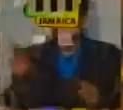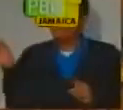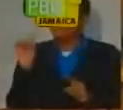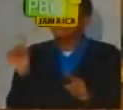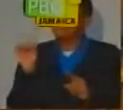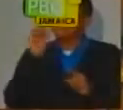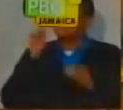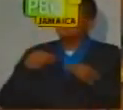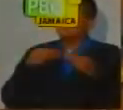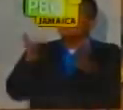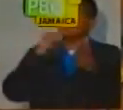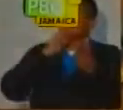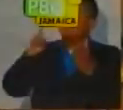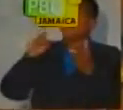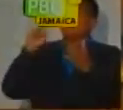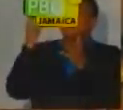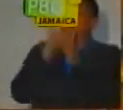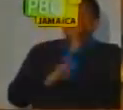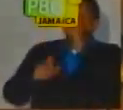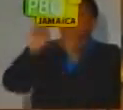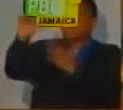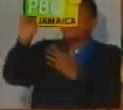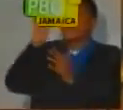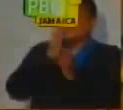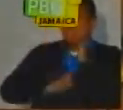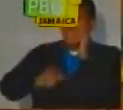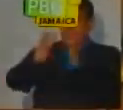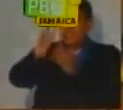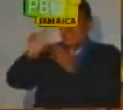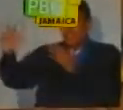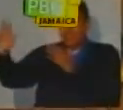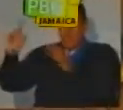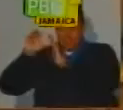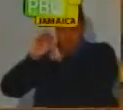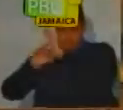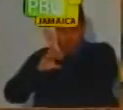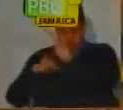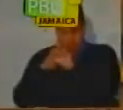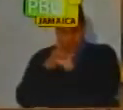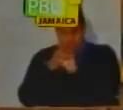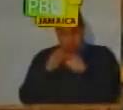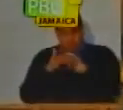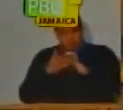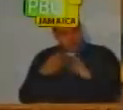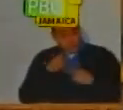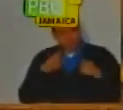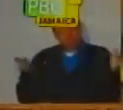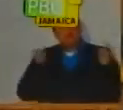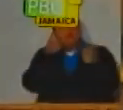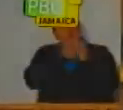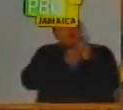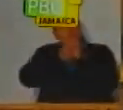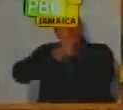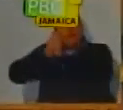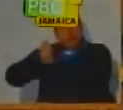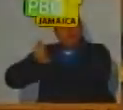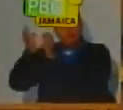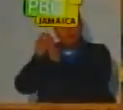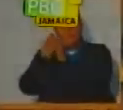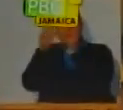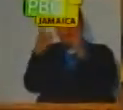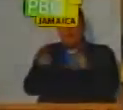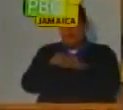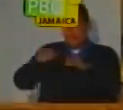Whereas it is provided by subsection 1 of section 63 of the Constitution of Jamaica that each session of